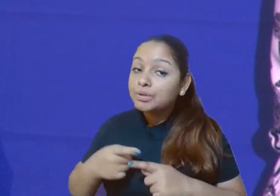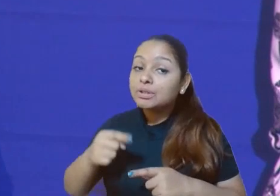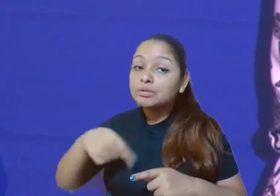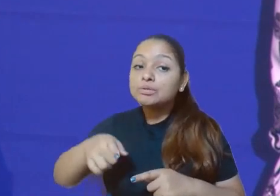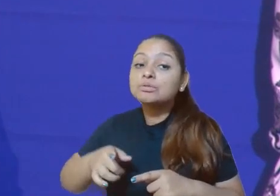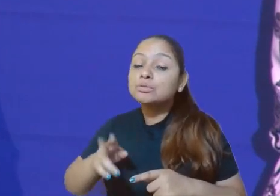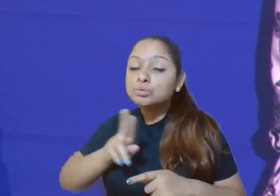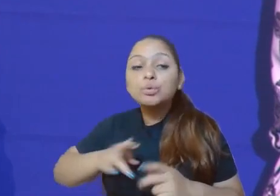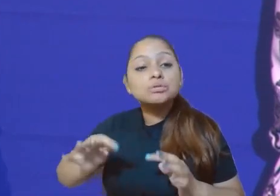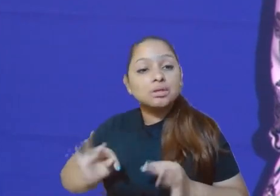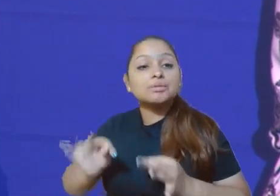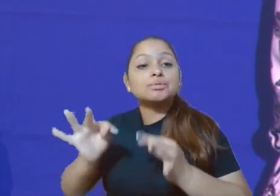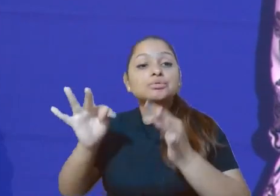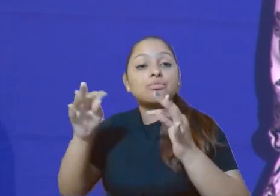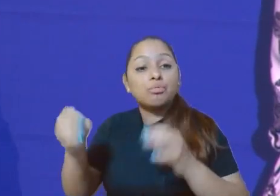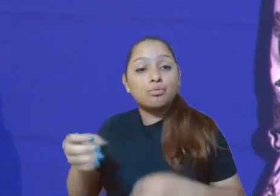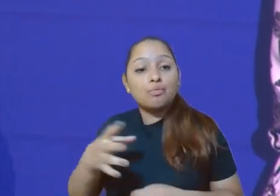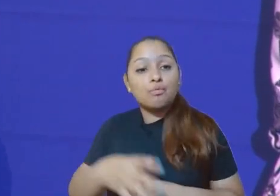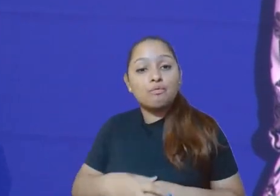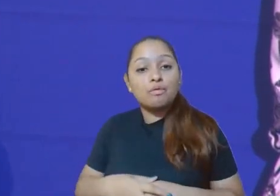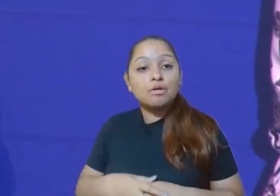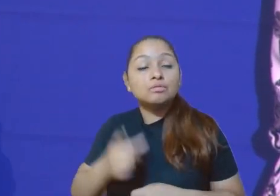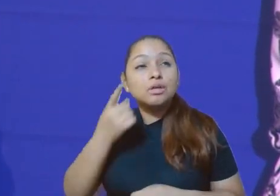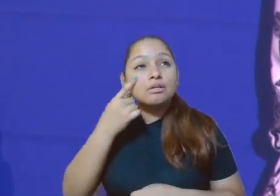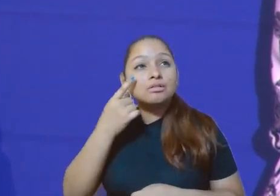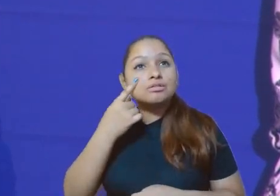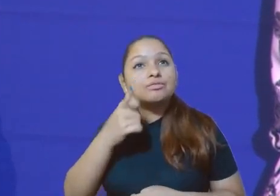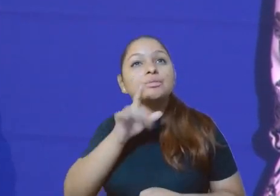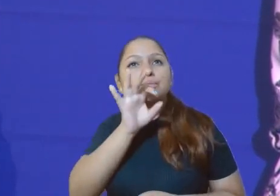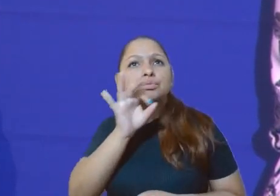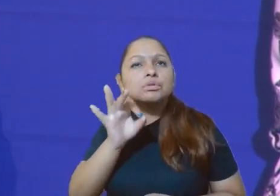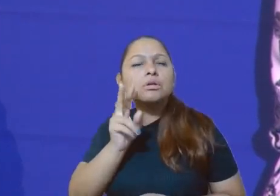throughout our lives. When we look at numbers,